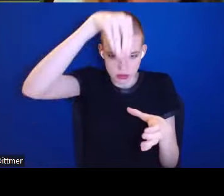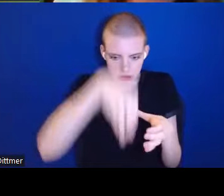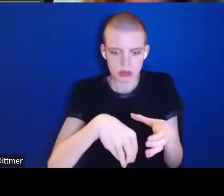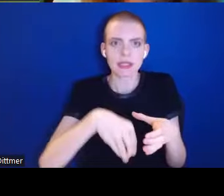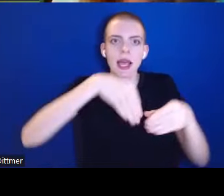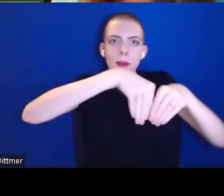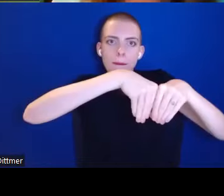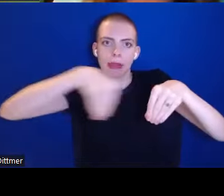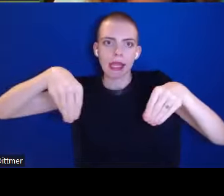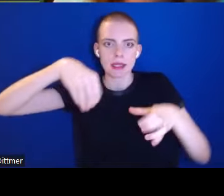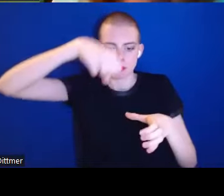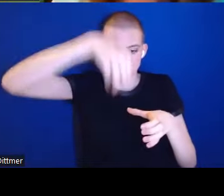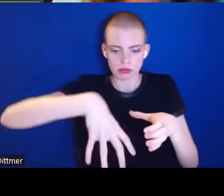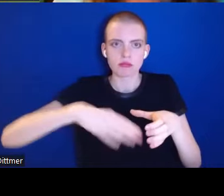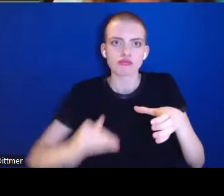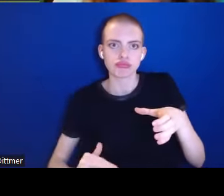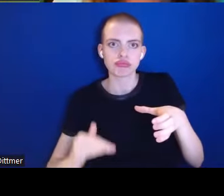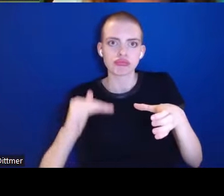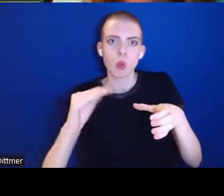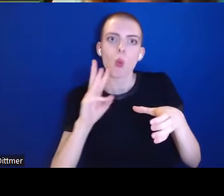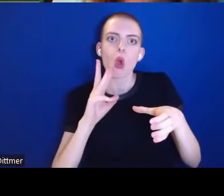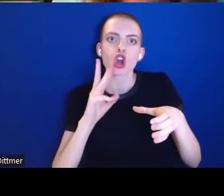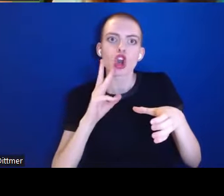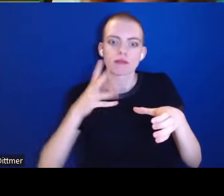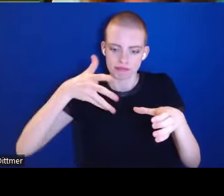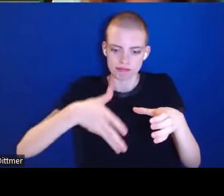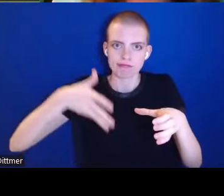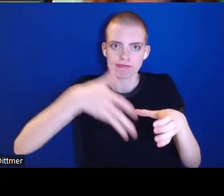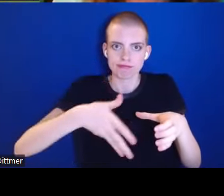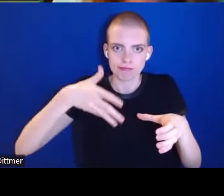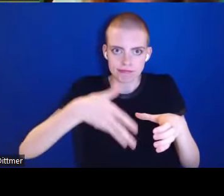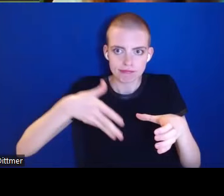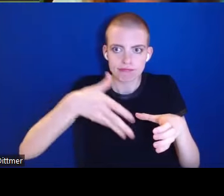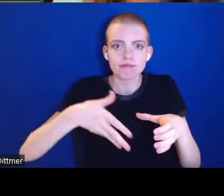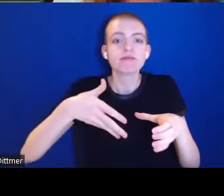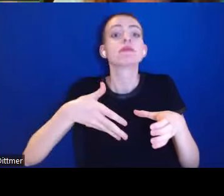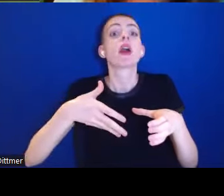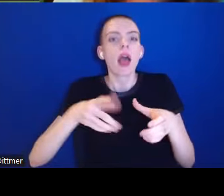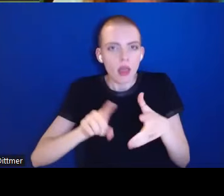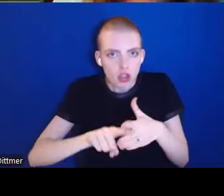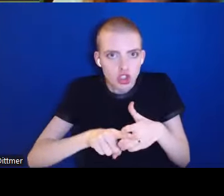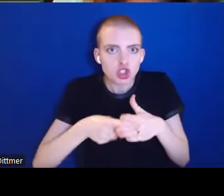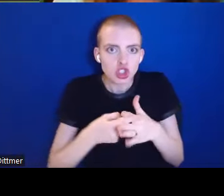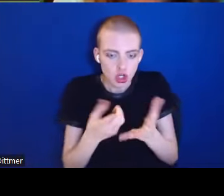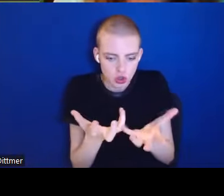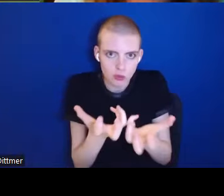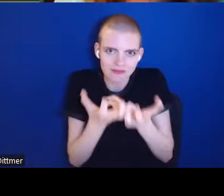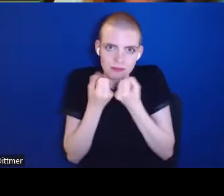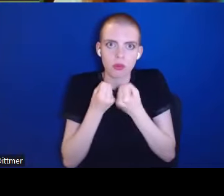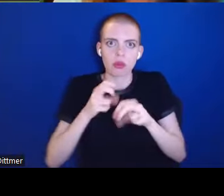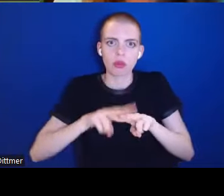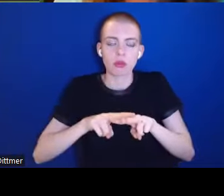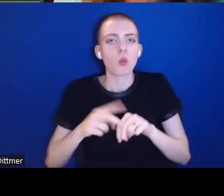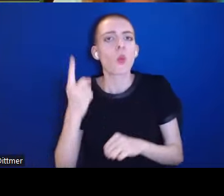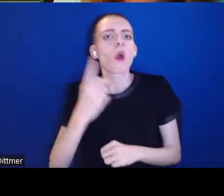plastic bags full of water, and then start the desalination process. One of my doctoral students, Holly